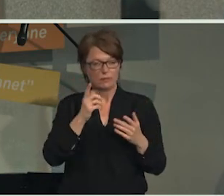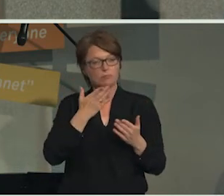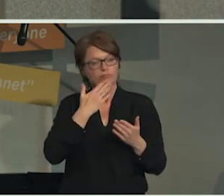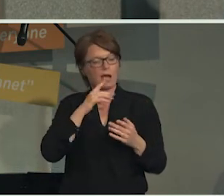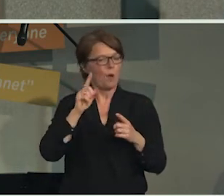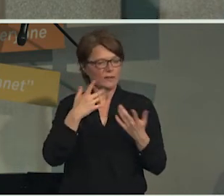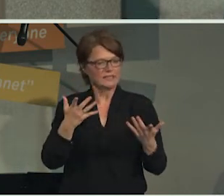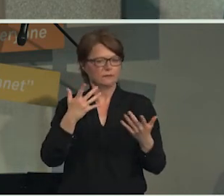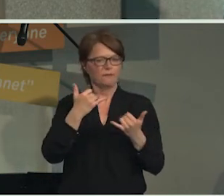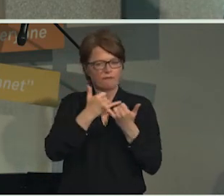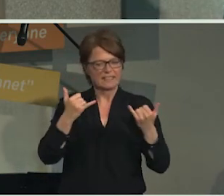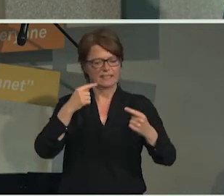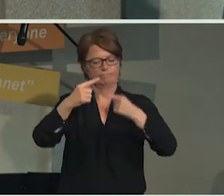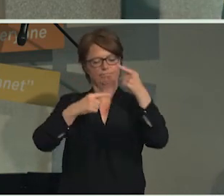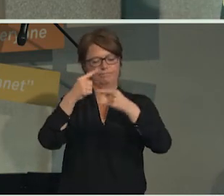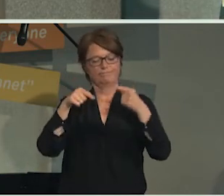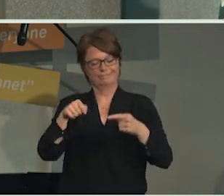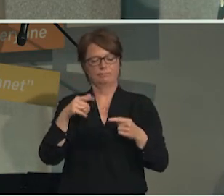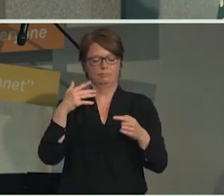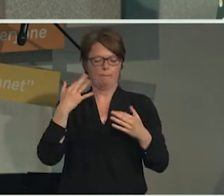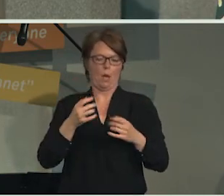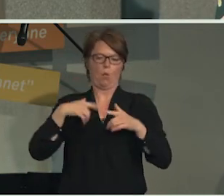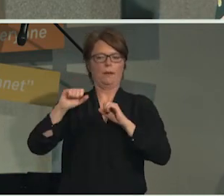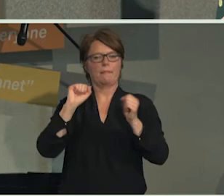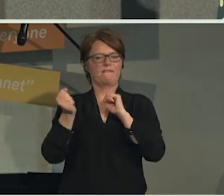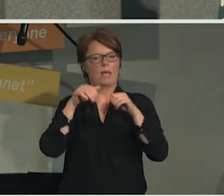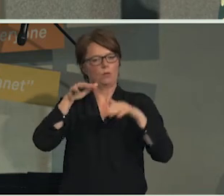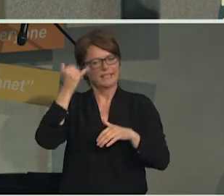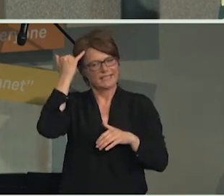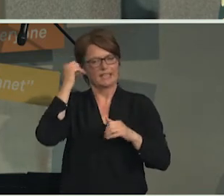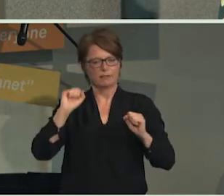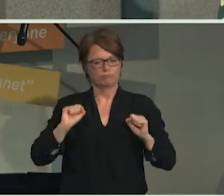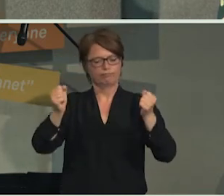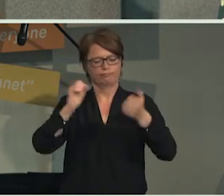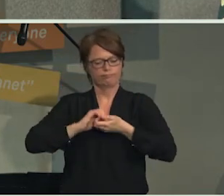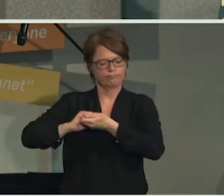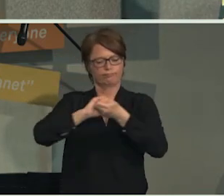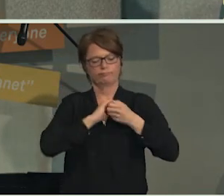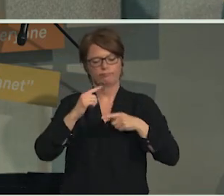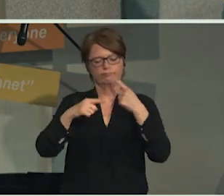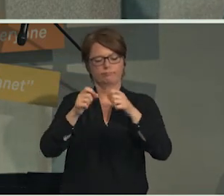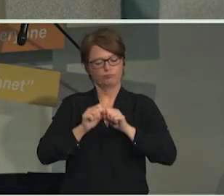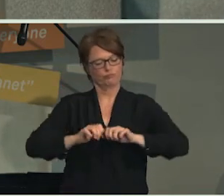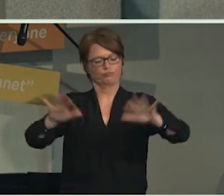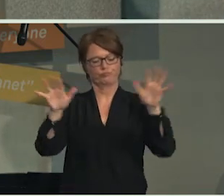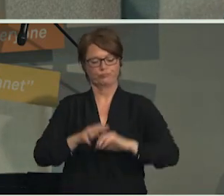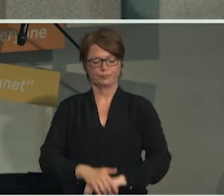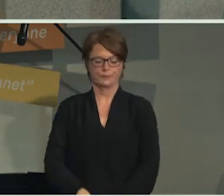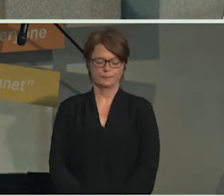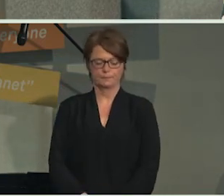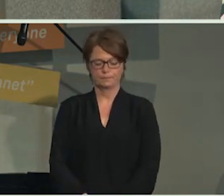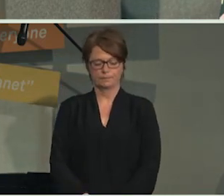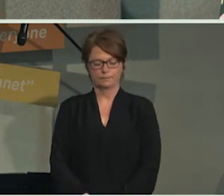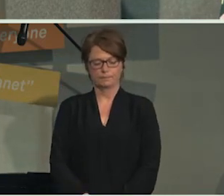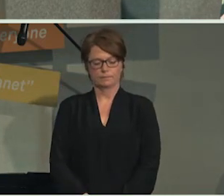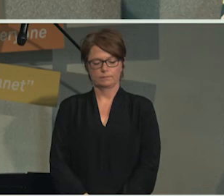exactly. These are the organizations we are focusing on here tonight as well. When we celebrate tonight, we do